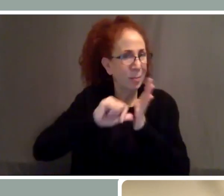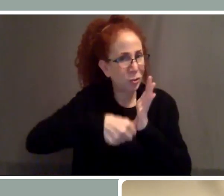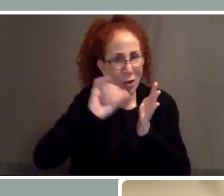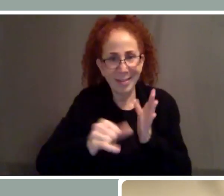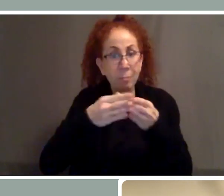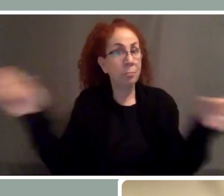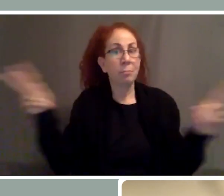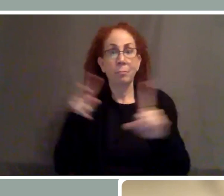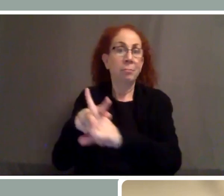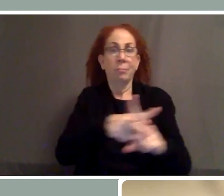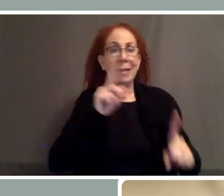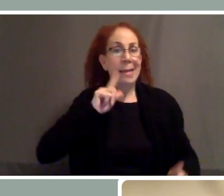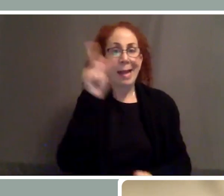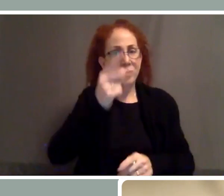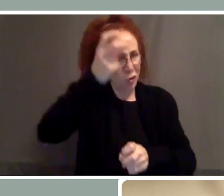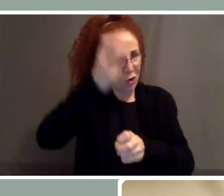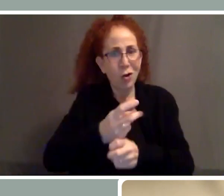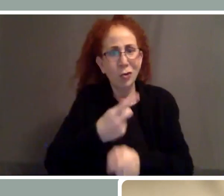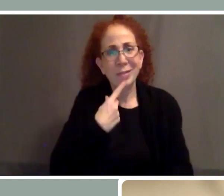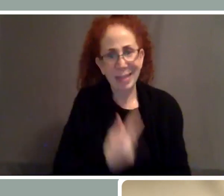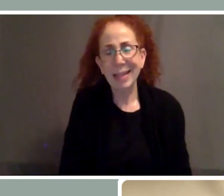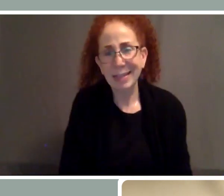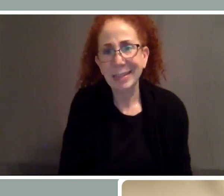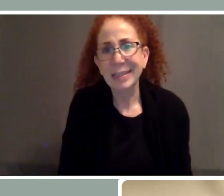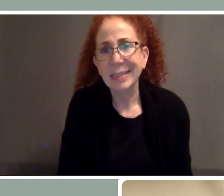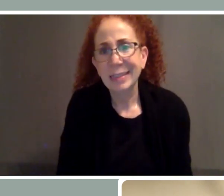hard to say on an individual basis.